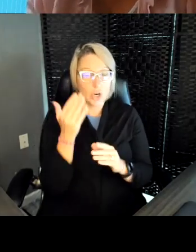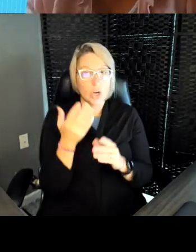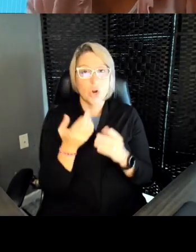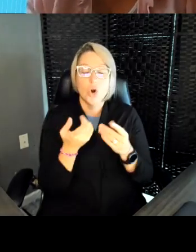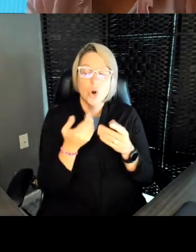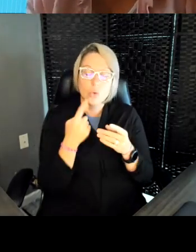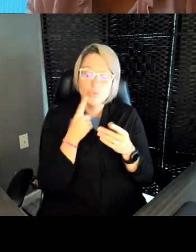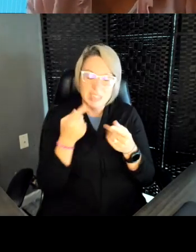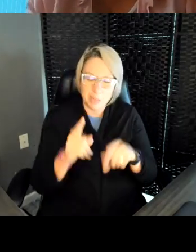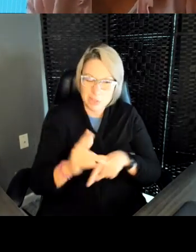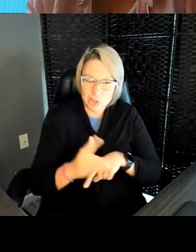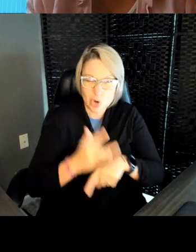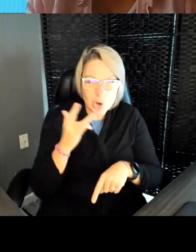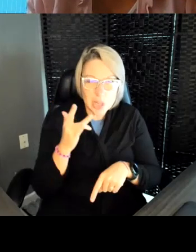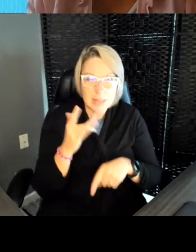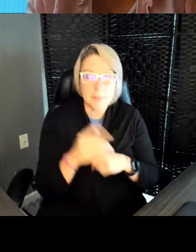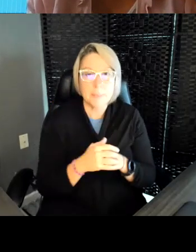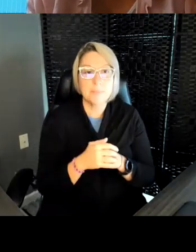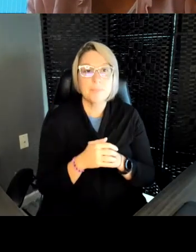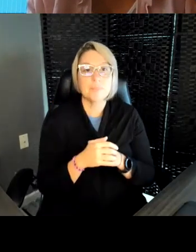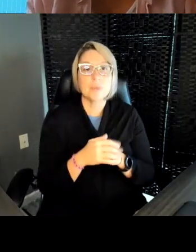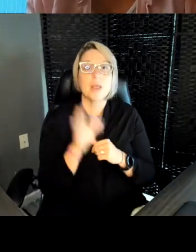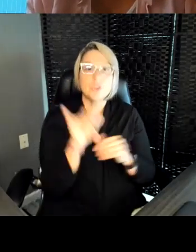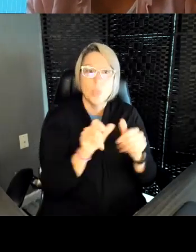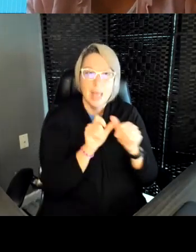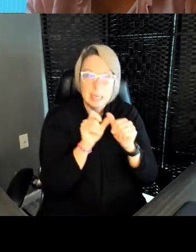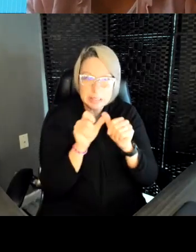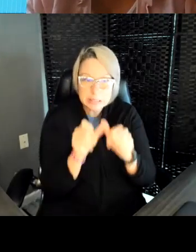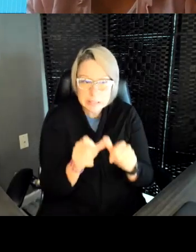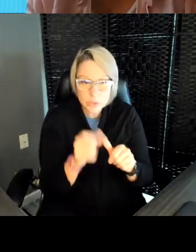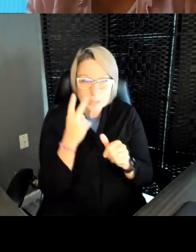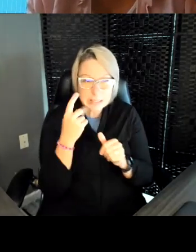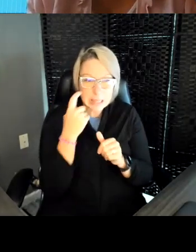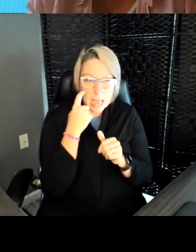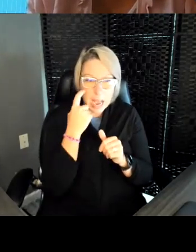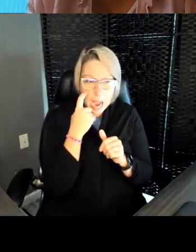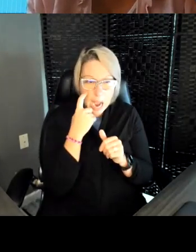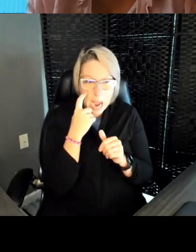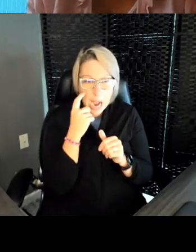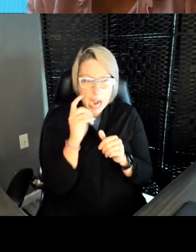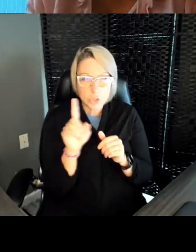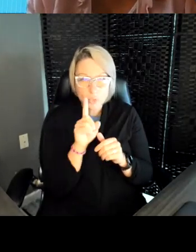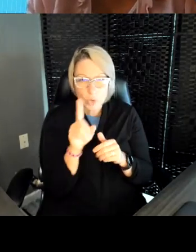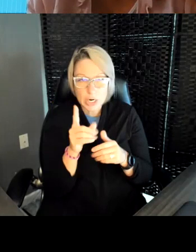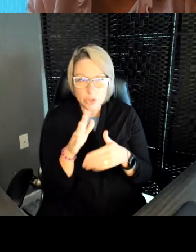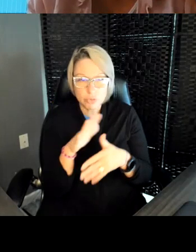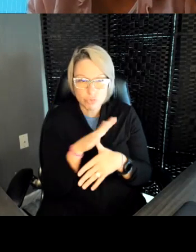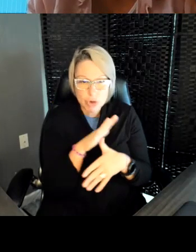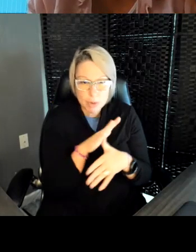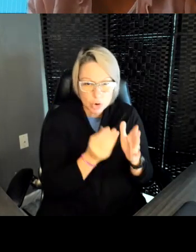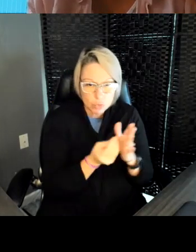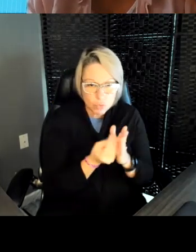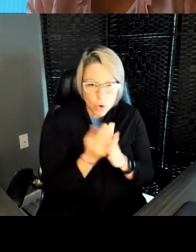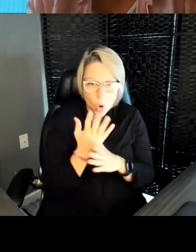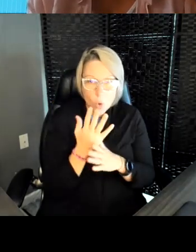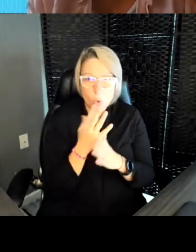this continues. So you start to see with the eyes just where we do the primary growth, and then we continue